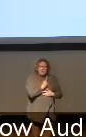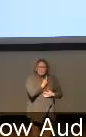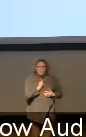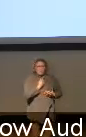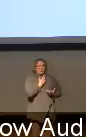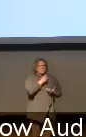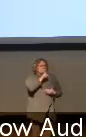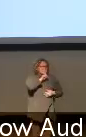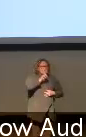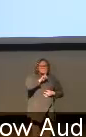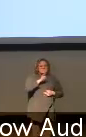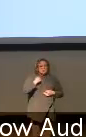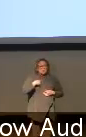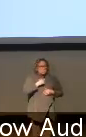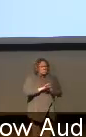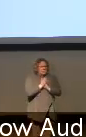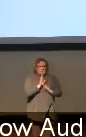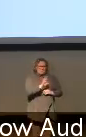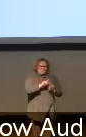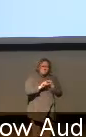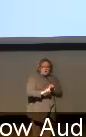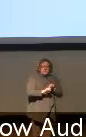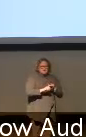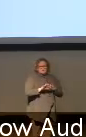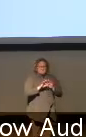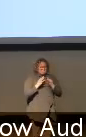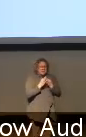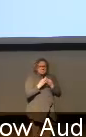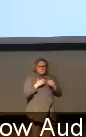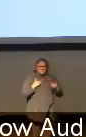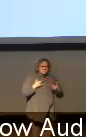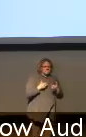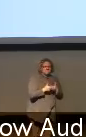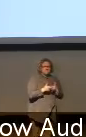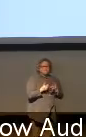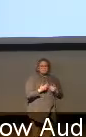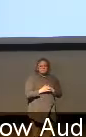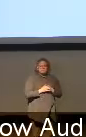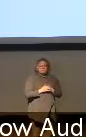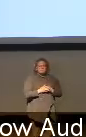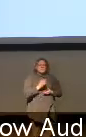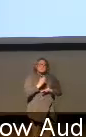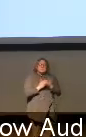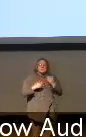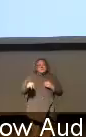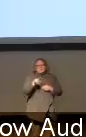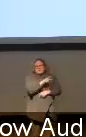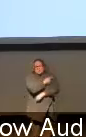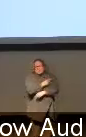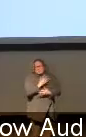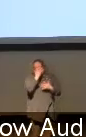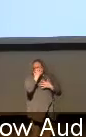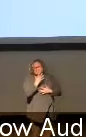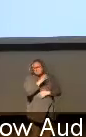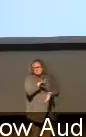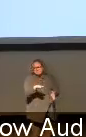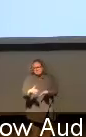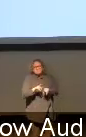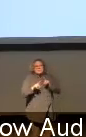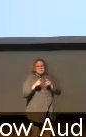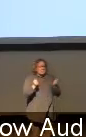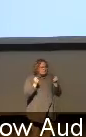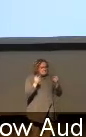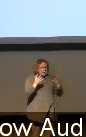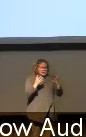of us became their friends and their families. And while some of those patients are no longer with us today, many, and I